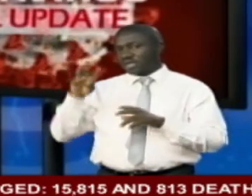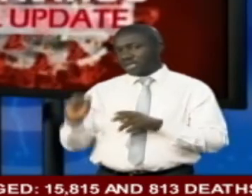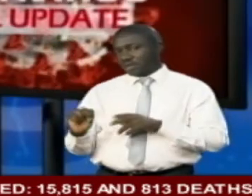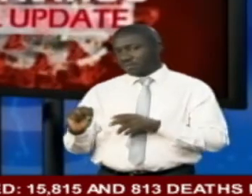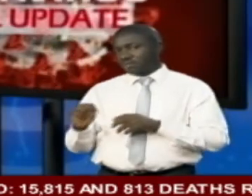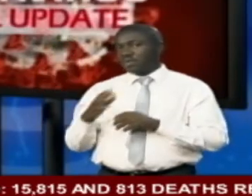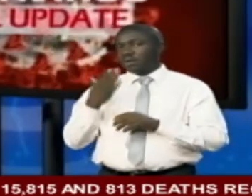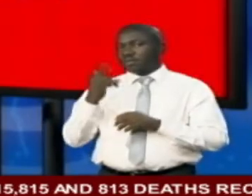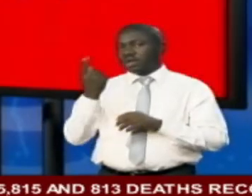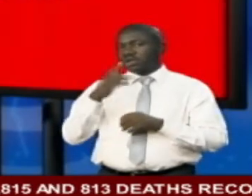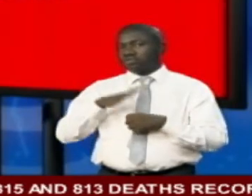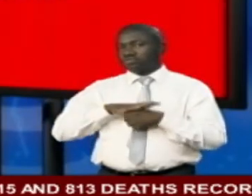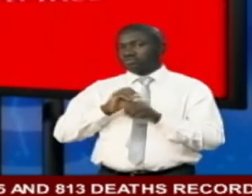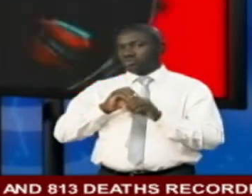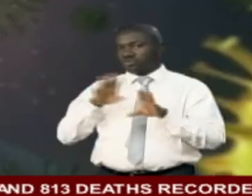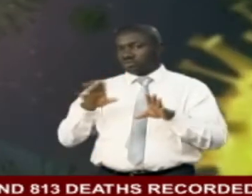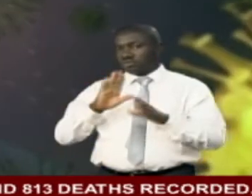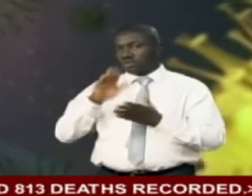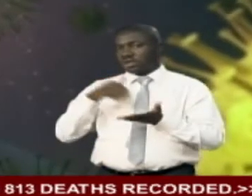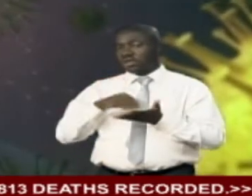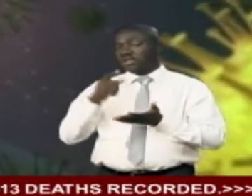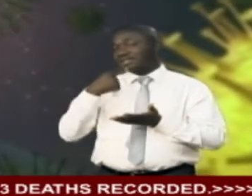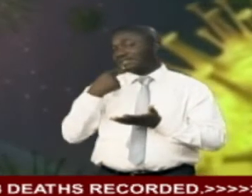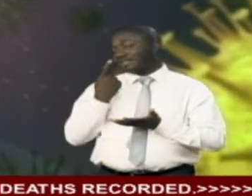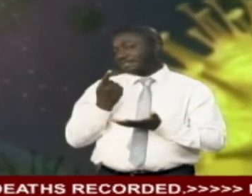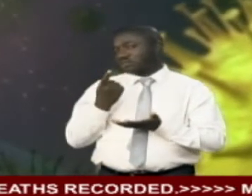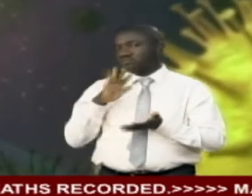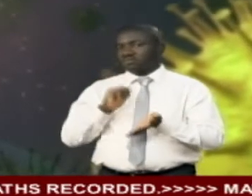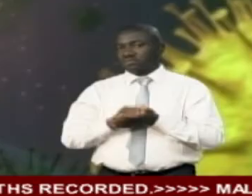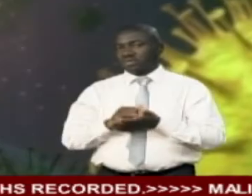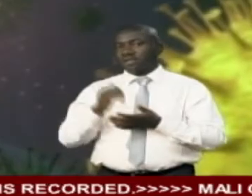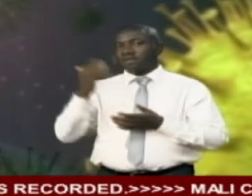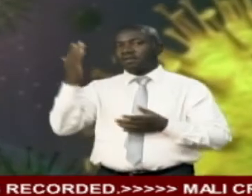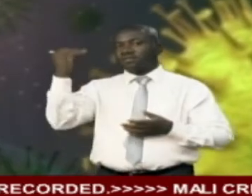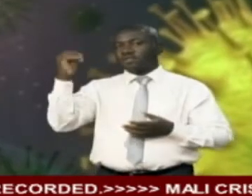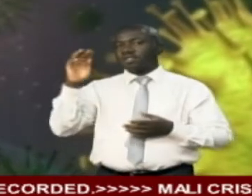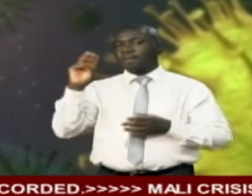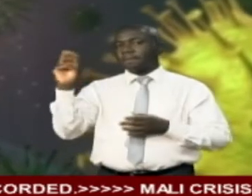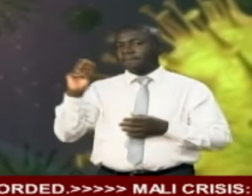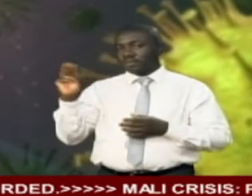COVID-19 Resource Center of Odometer indicates that